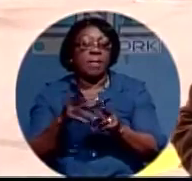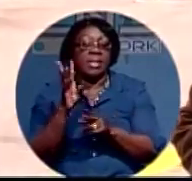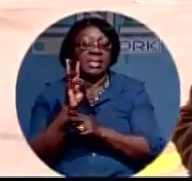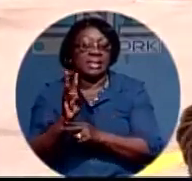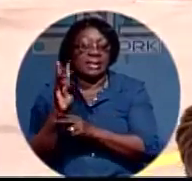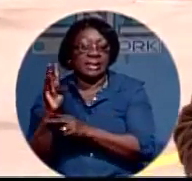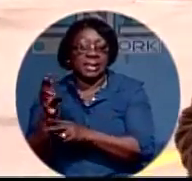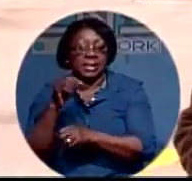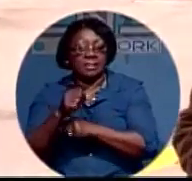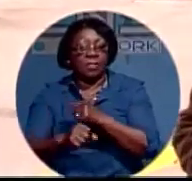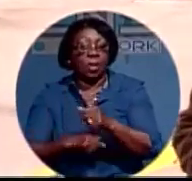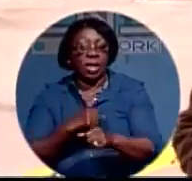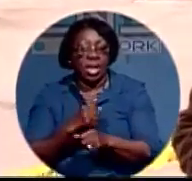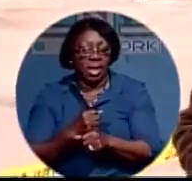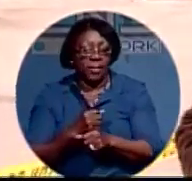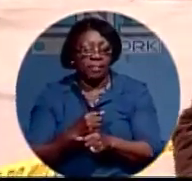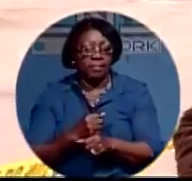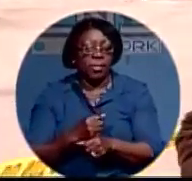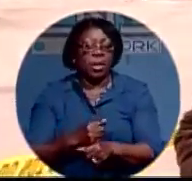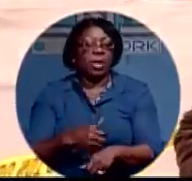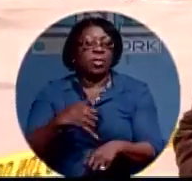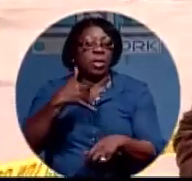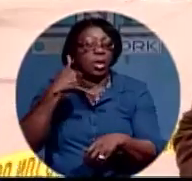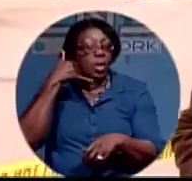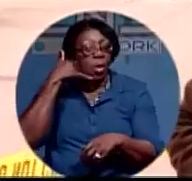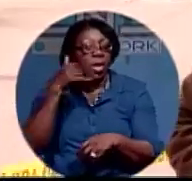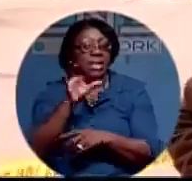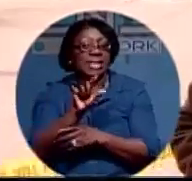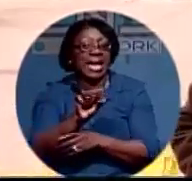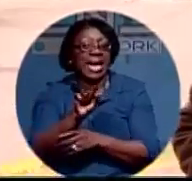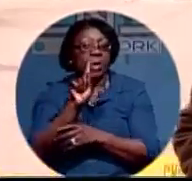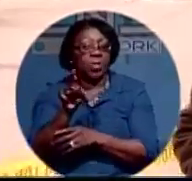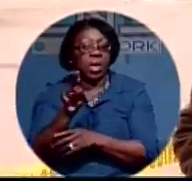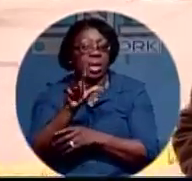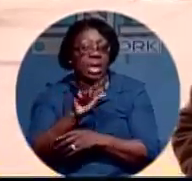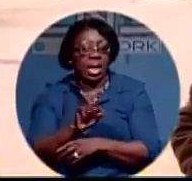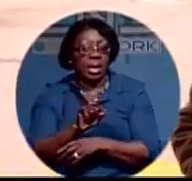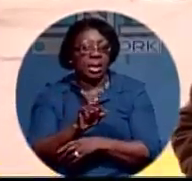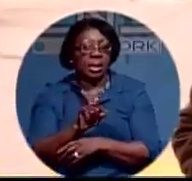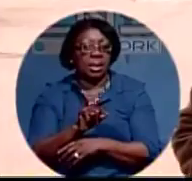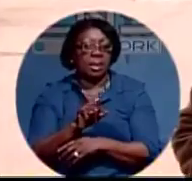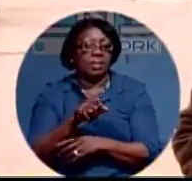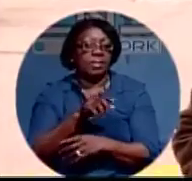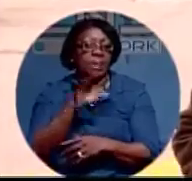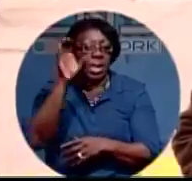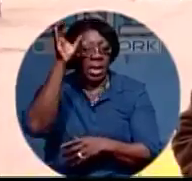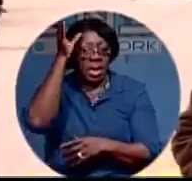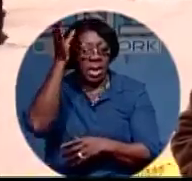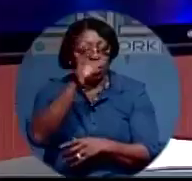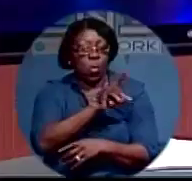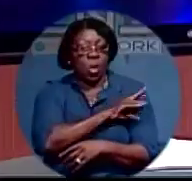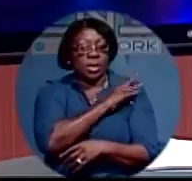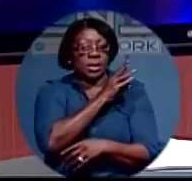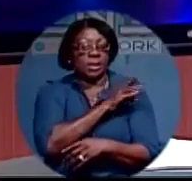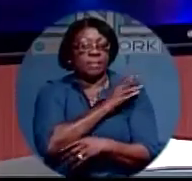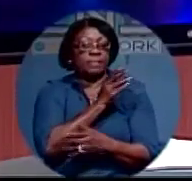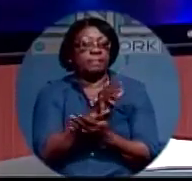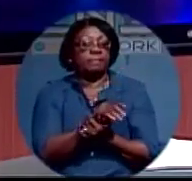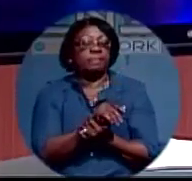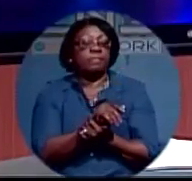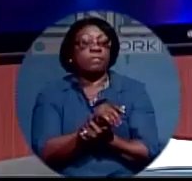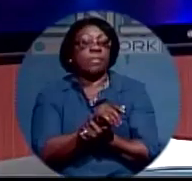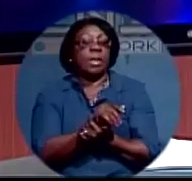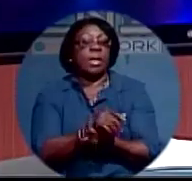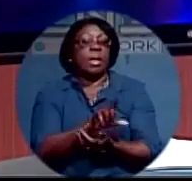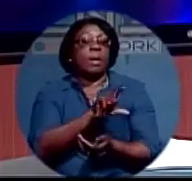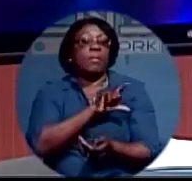919, or you can call CDU, or you can call Crime Tipsters at 328-TIPS. Clint Watson, ZNS News. Police